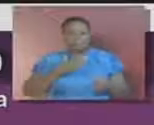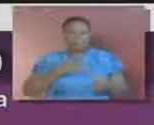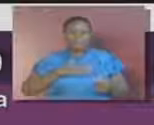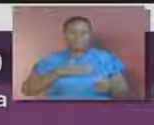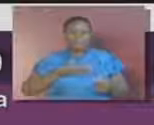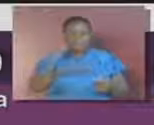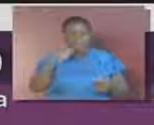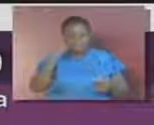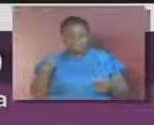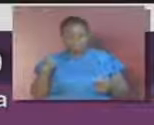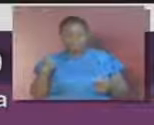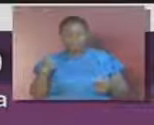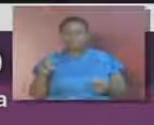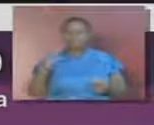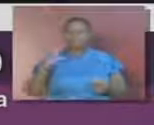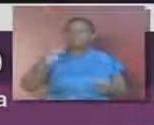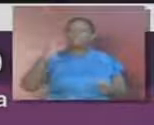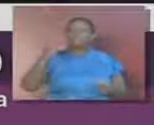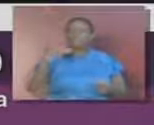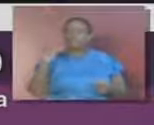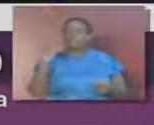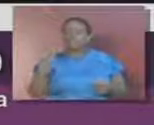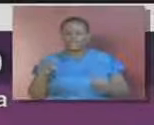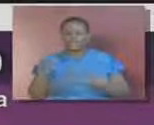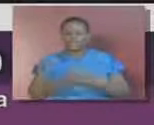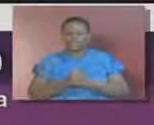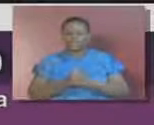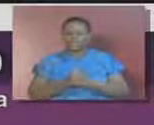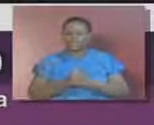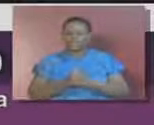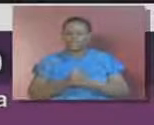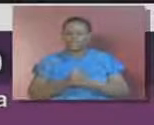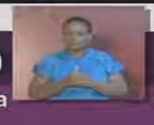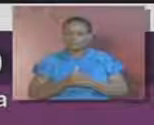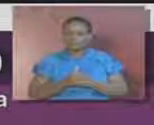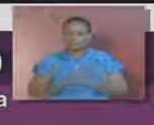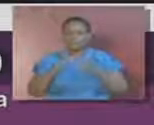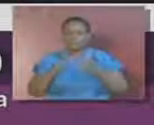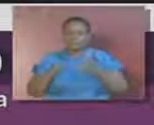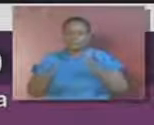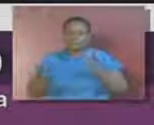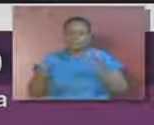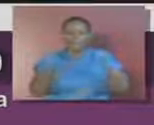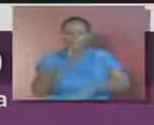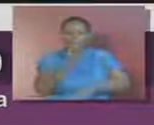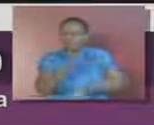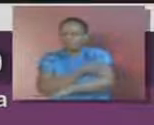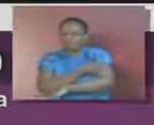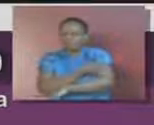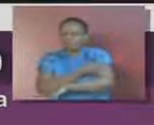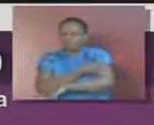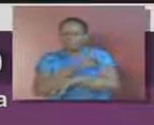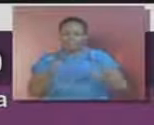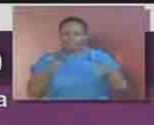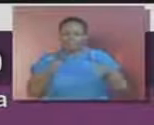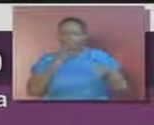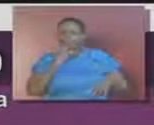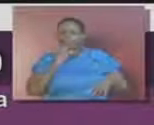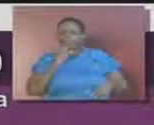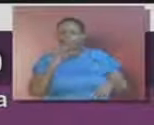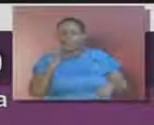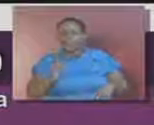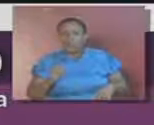plan to vaccinate people in elderly homes? I've heard that there have been no vaccinations there as yet, as well as people with